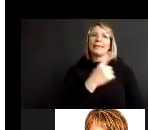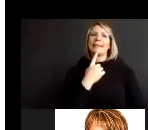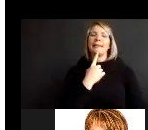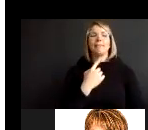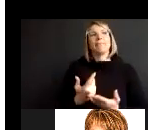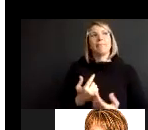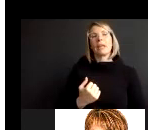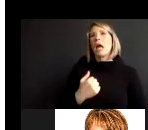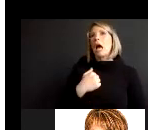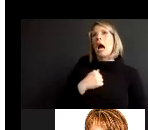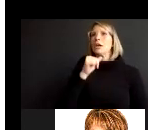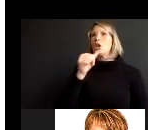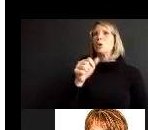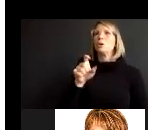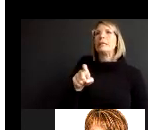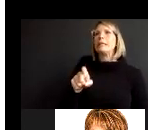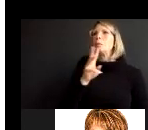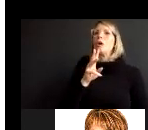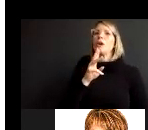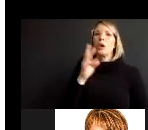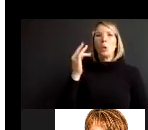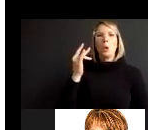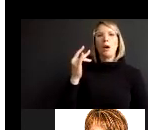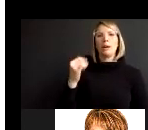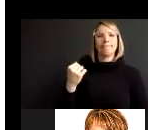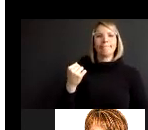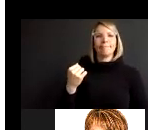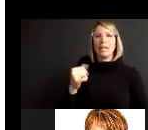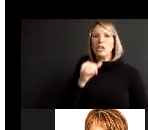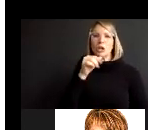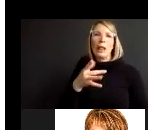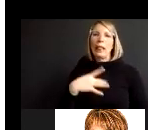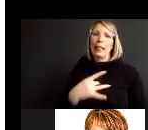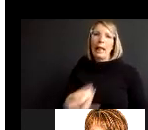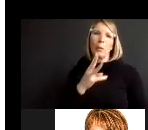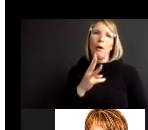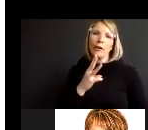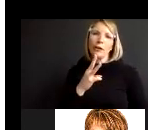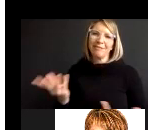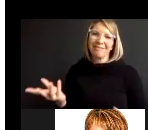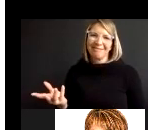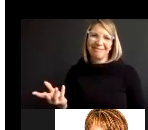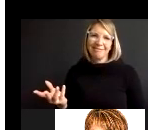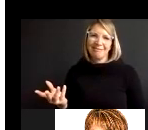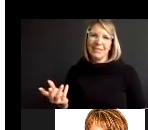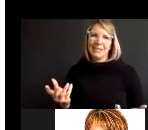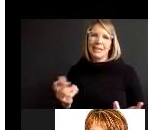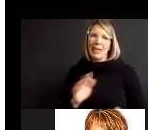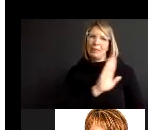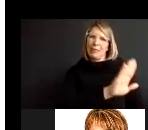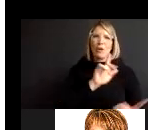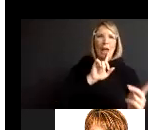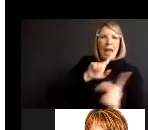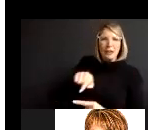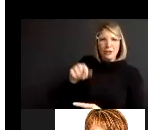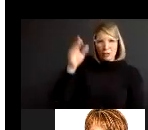I'm cured, I don't need to drink water. Are their responses, I guess what we're trying to get at with that piece is, are their responses logical? Are their